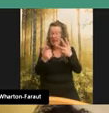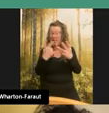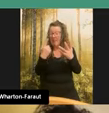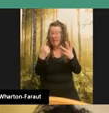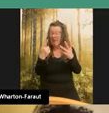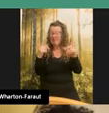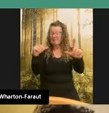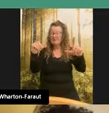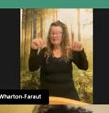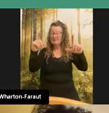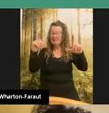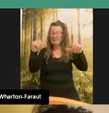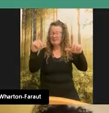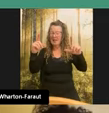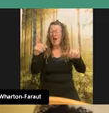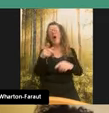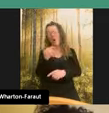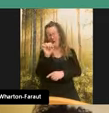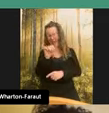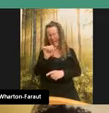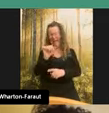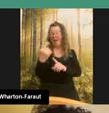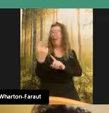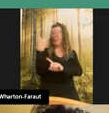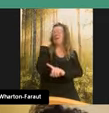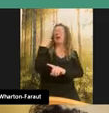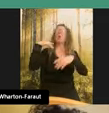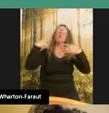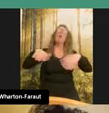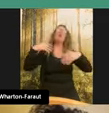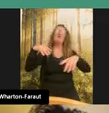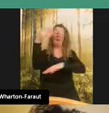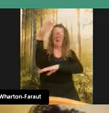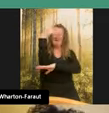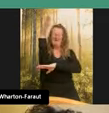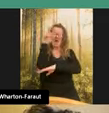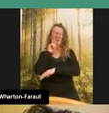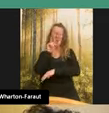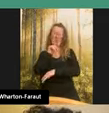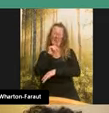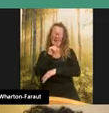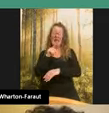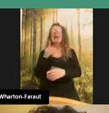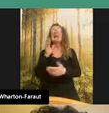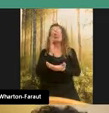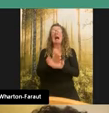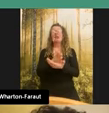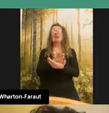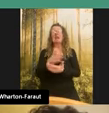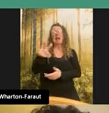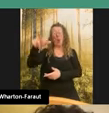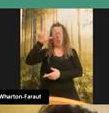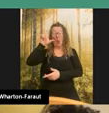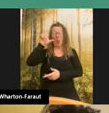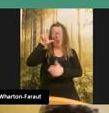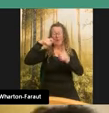point. Yes, at the back there is another wonderful flag woman. That flag woman is actually Lord Kitchener's, the